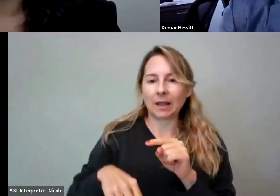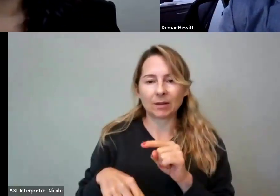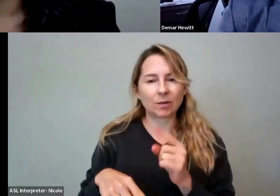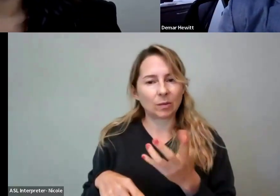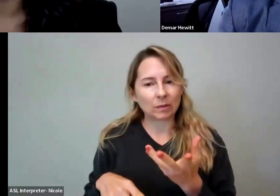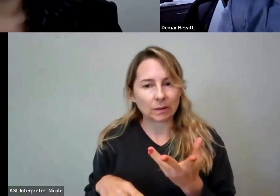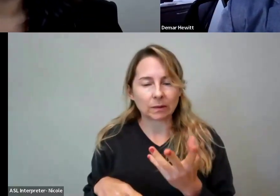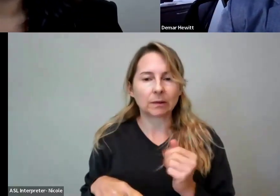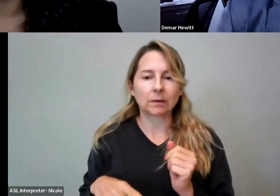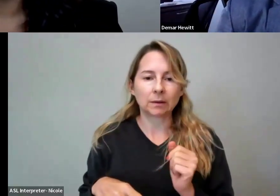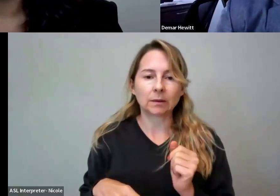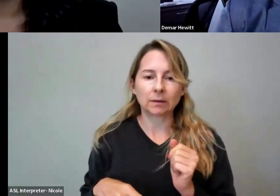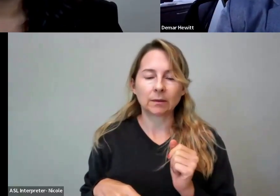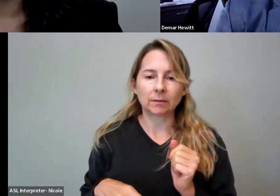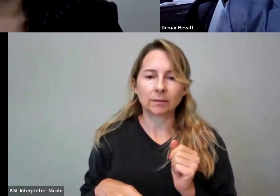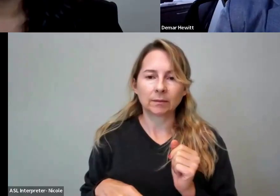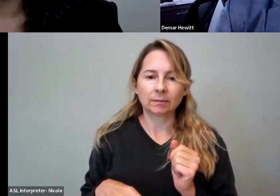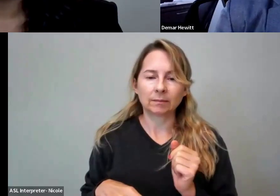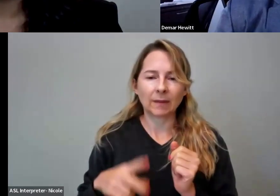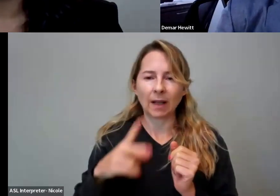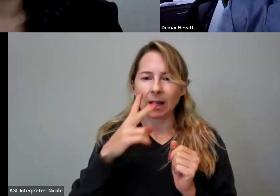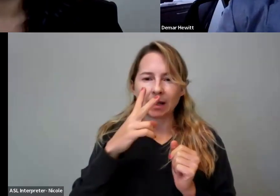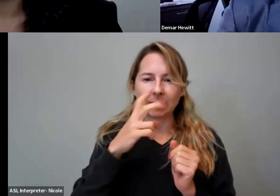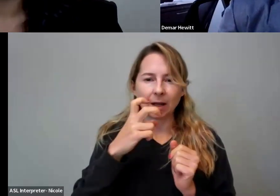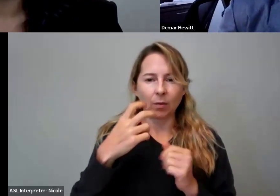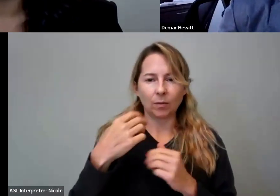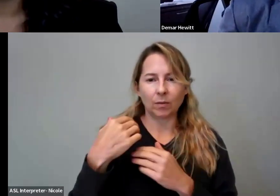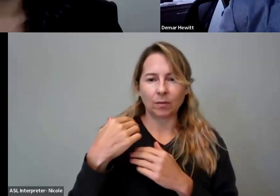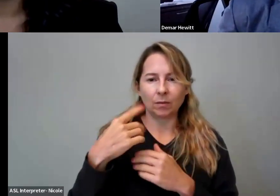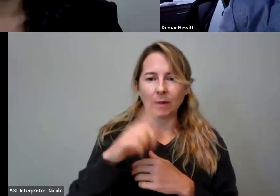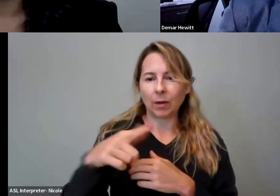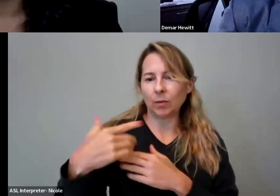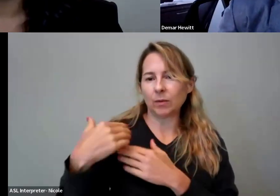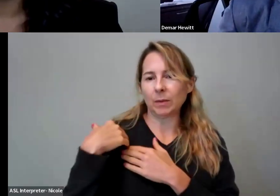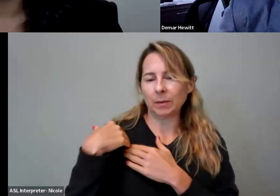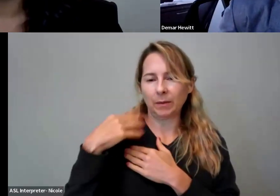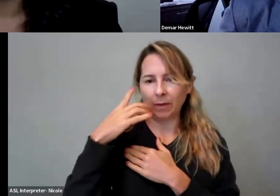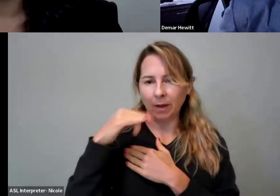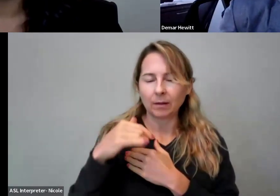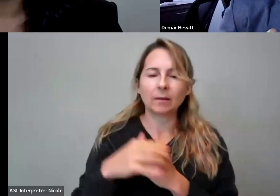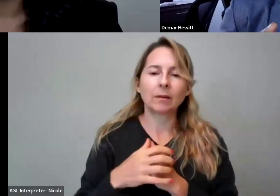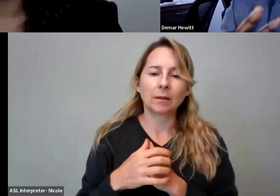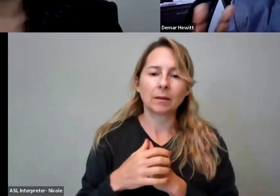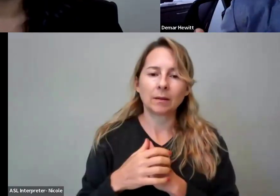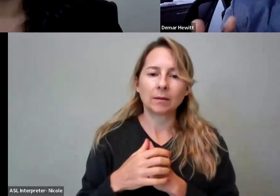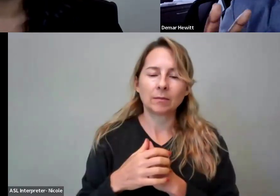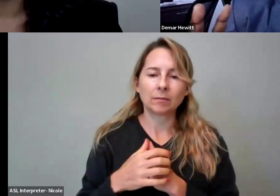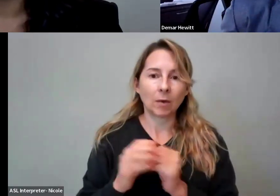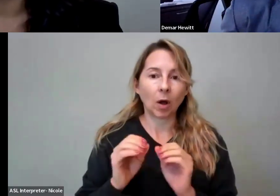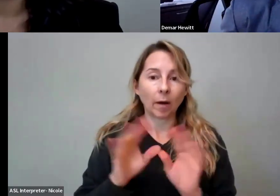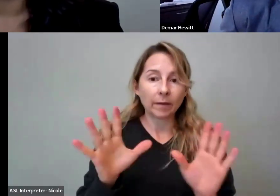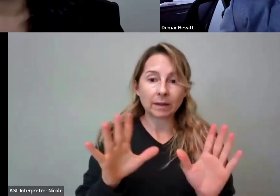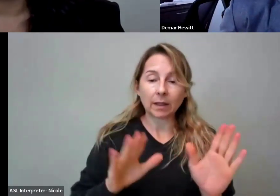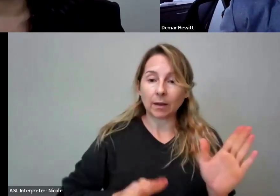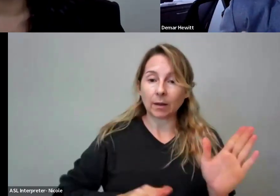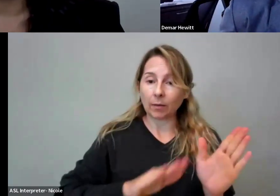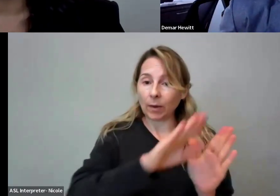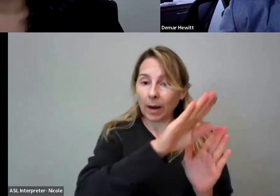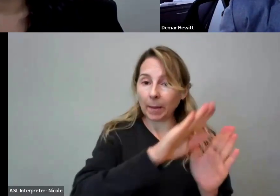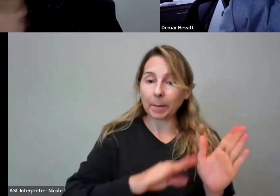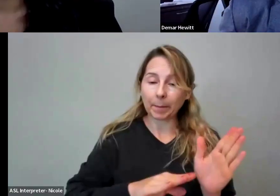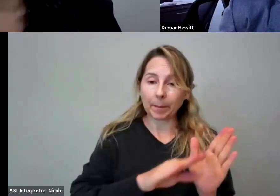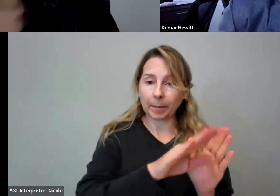So they're less likely to be liable for that, even though it is clear that it's the ramp, which is the disability